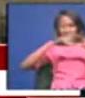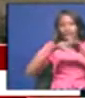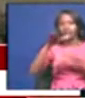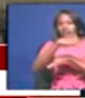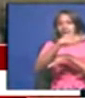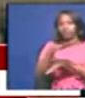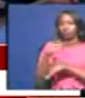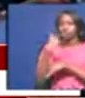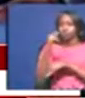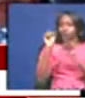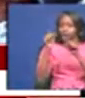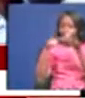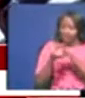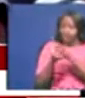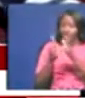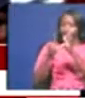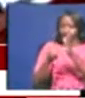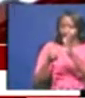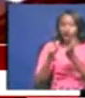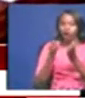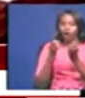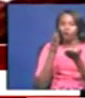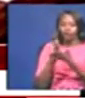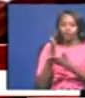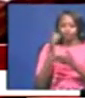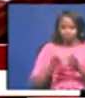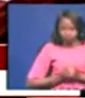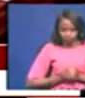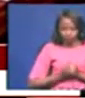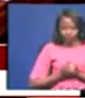before they are formally appointed. For Prime Edition, I'm Gladys Mungai.